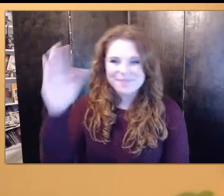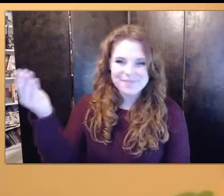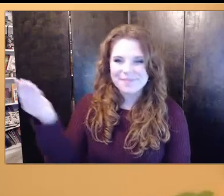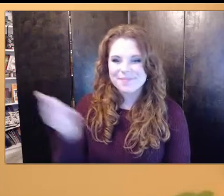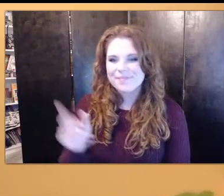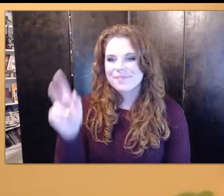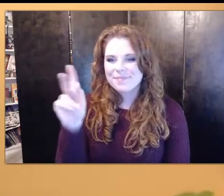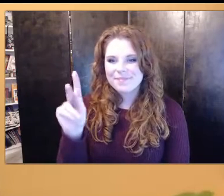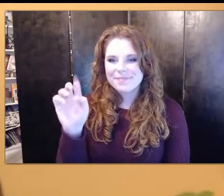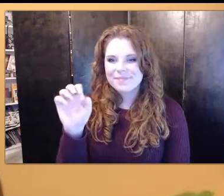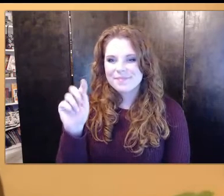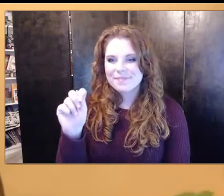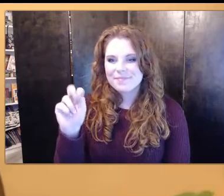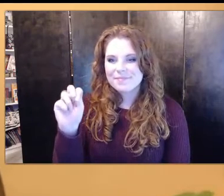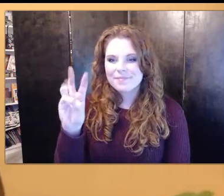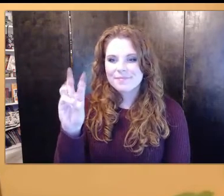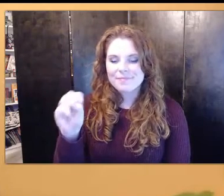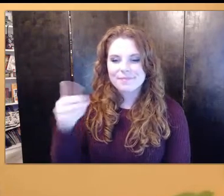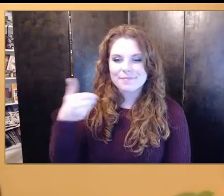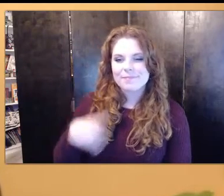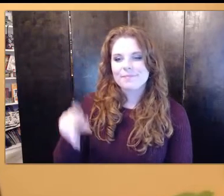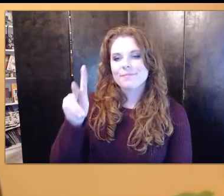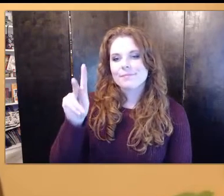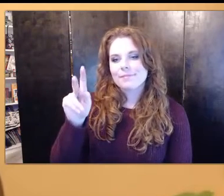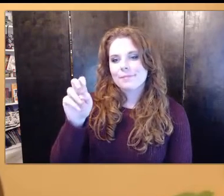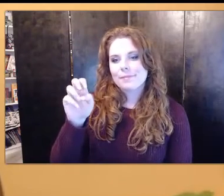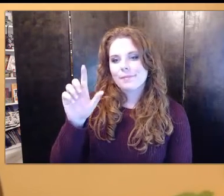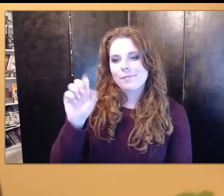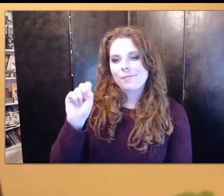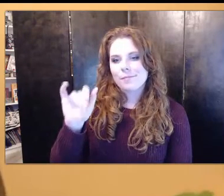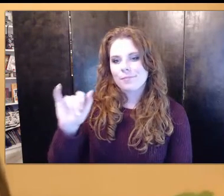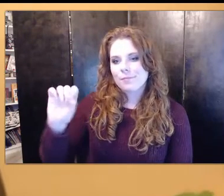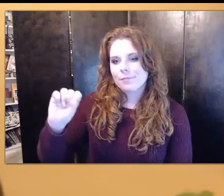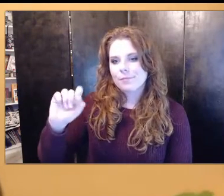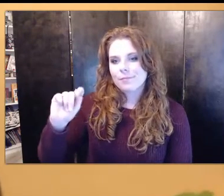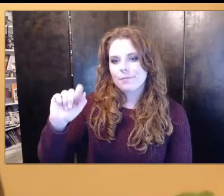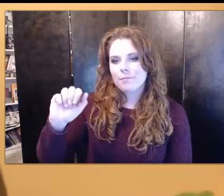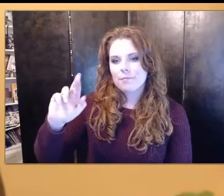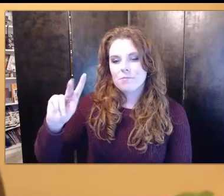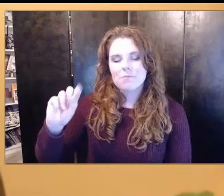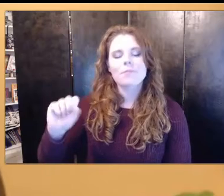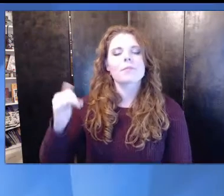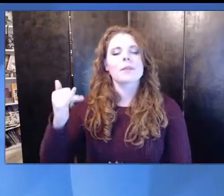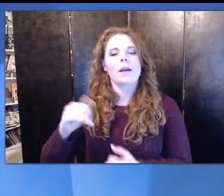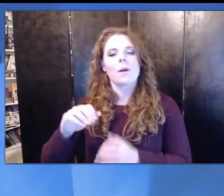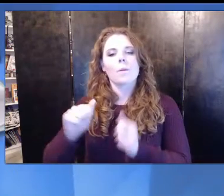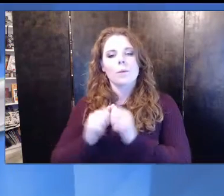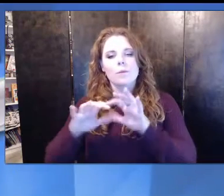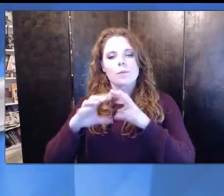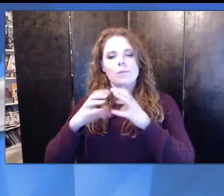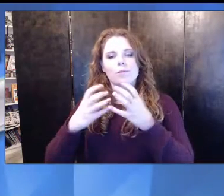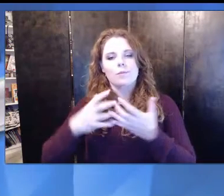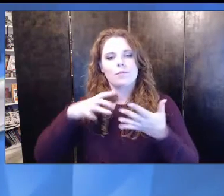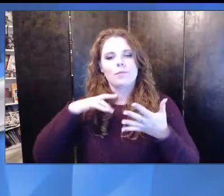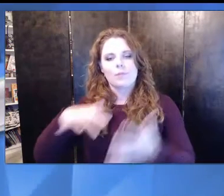Welcome to KUT's News Quiz. I'm your host, Kelsey Starks. Let's get right into things with a geography challenge question.